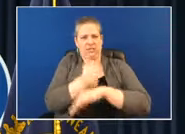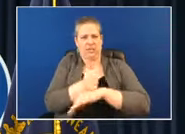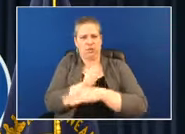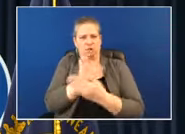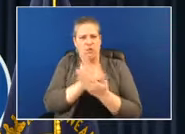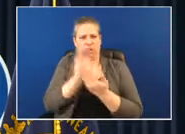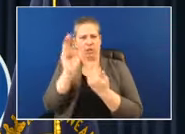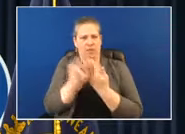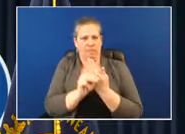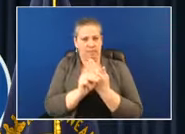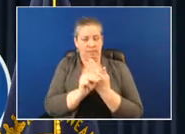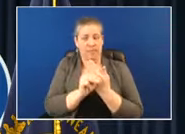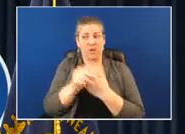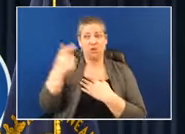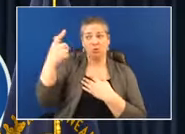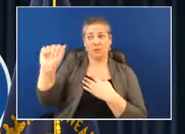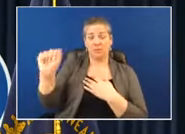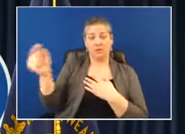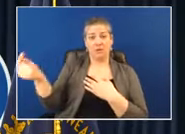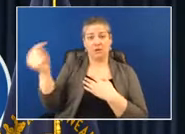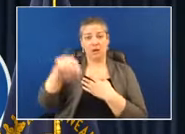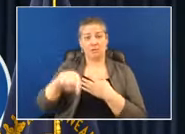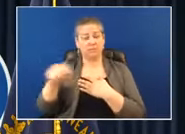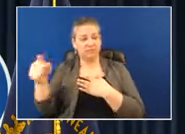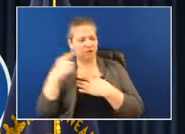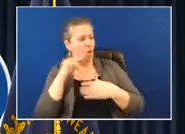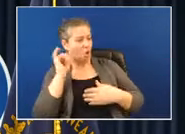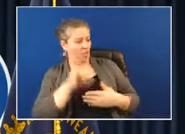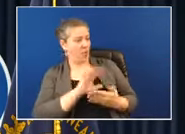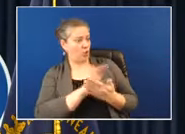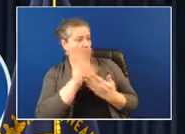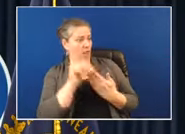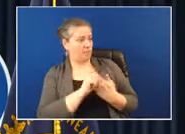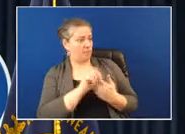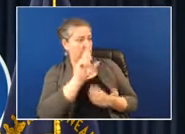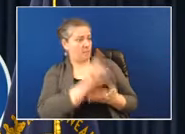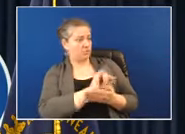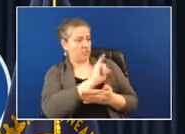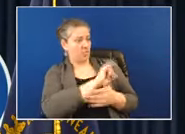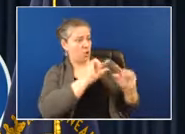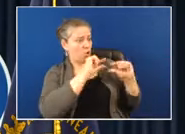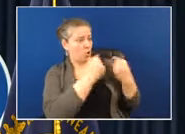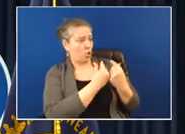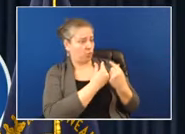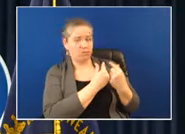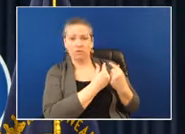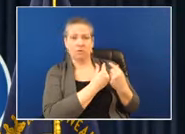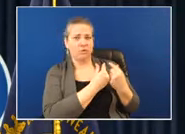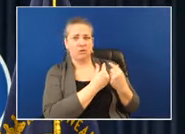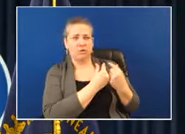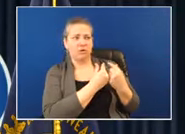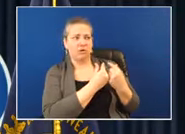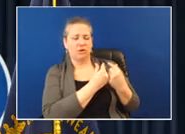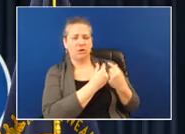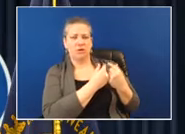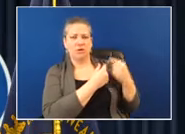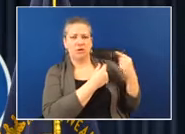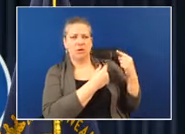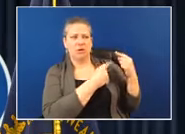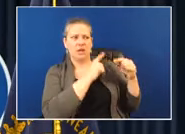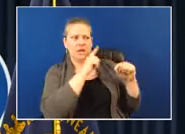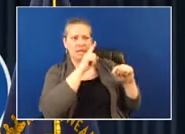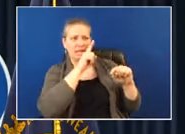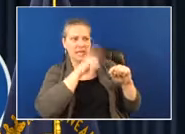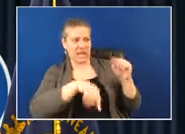didn't do is come in and say this curriculum published by this group, which isn't taught anywhere in Kentucky, can't be taught in Kentucky. What it did is